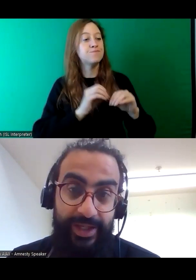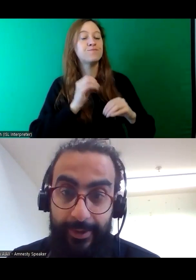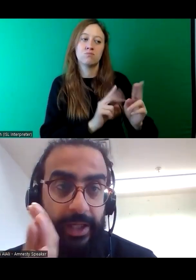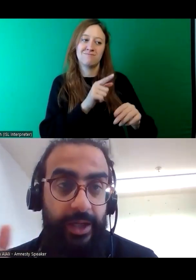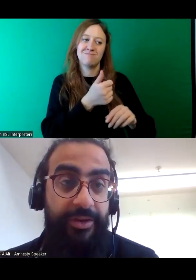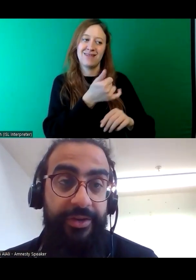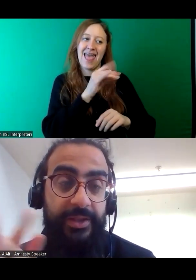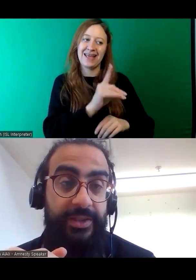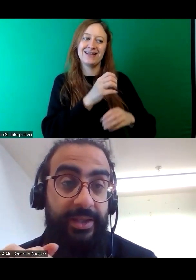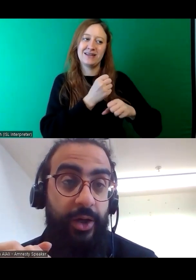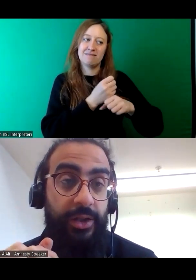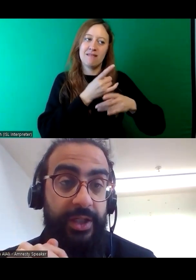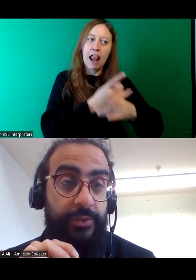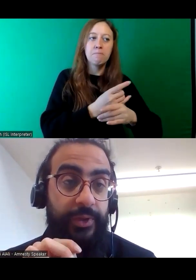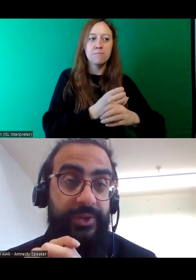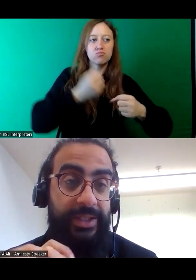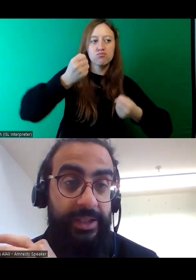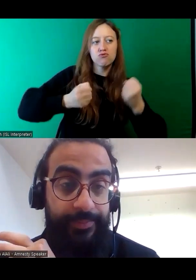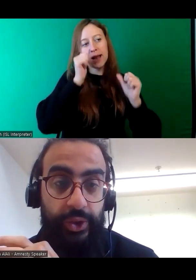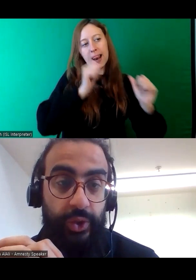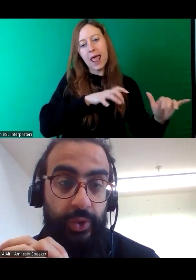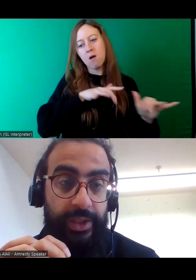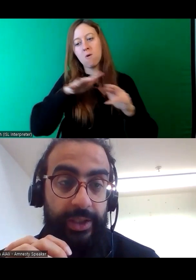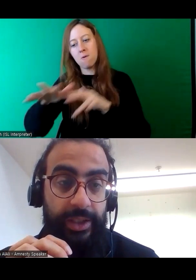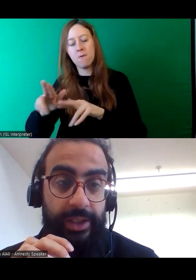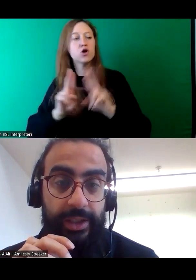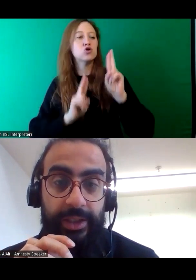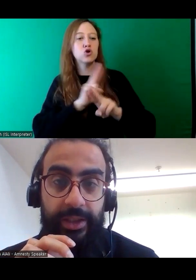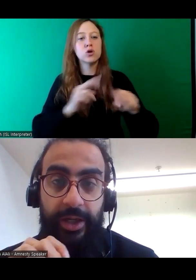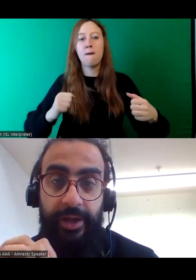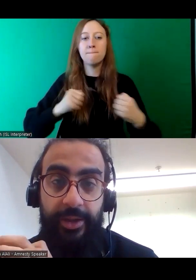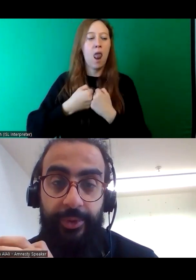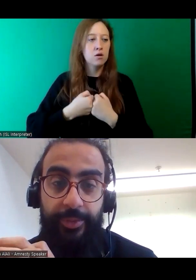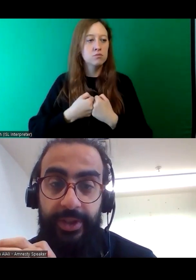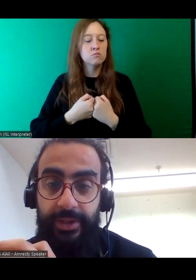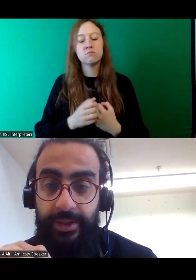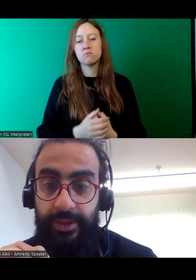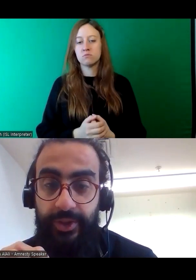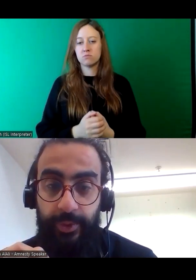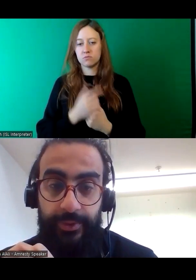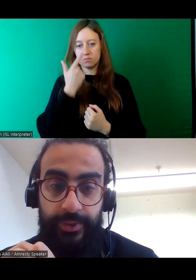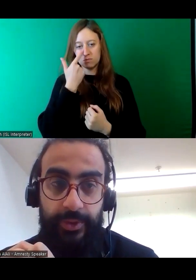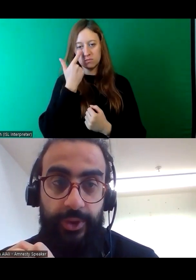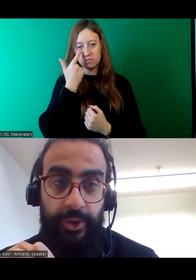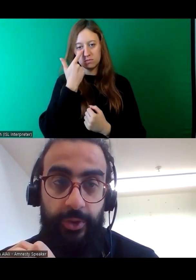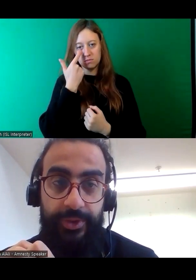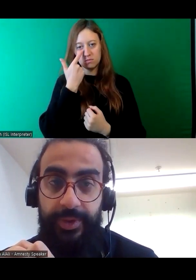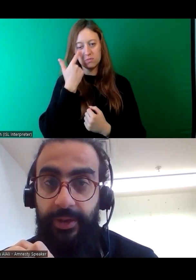any means. The other things is that the conduct of hostility. So an appropriate